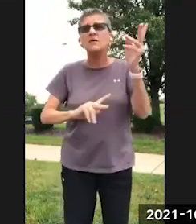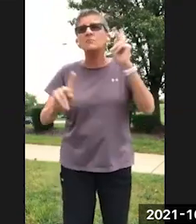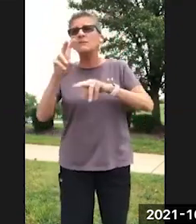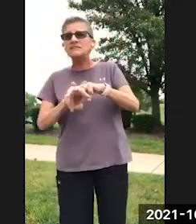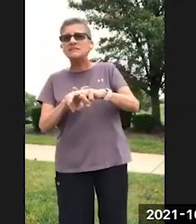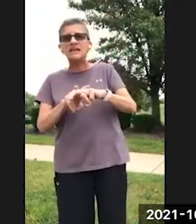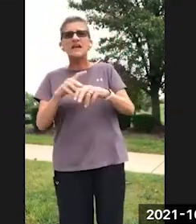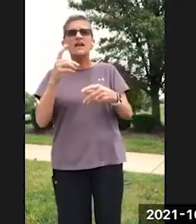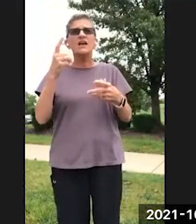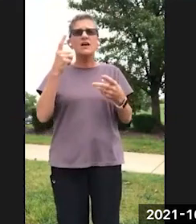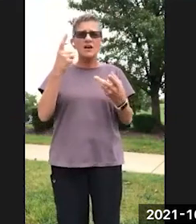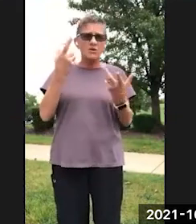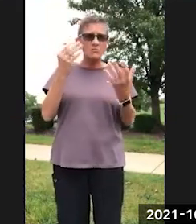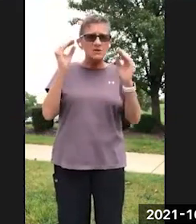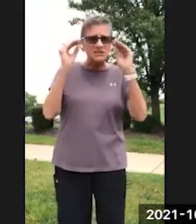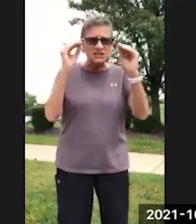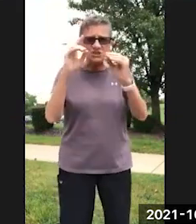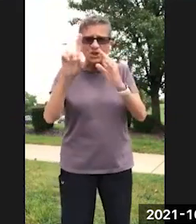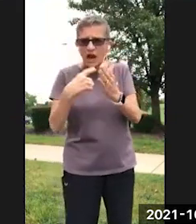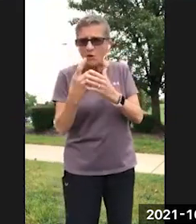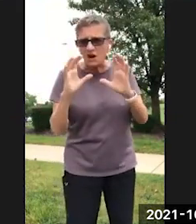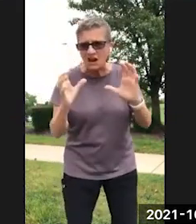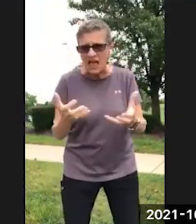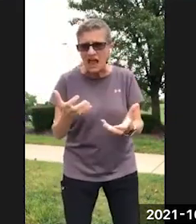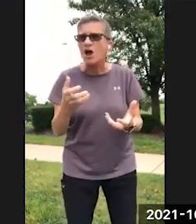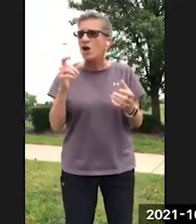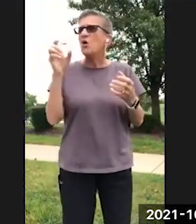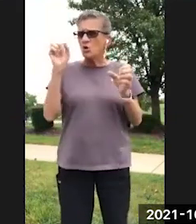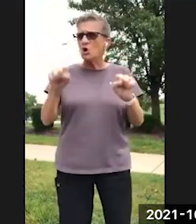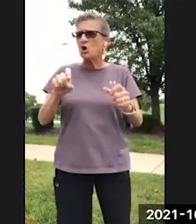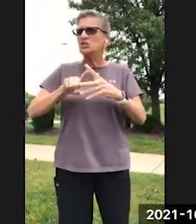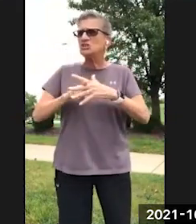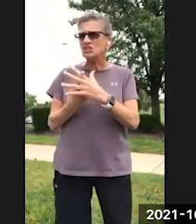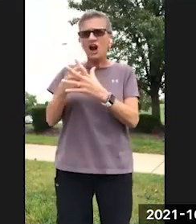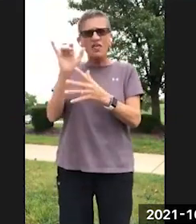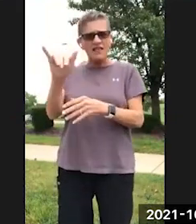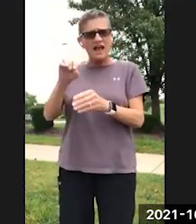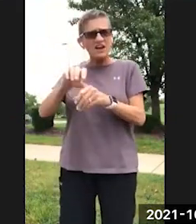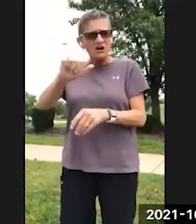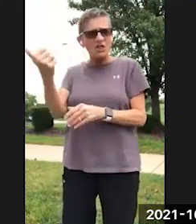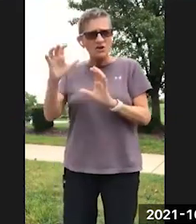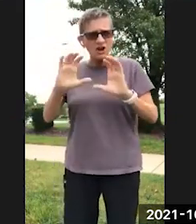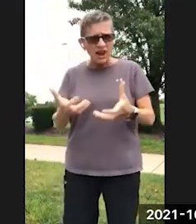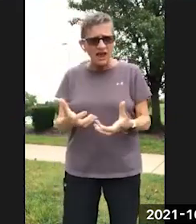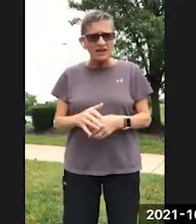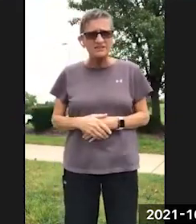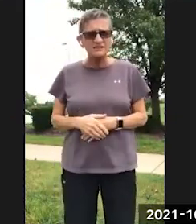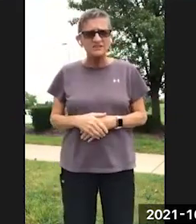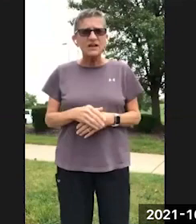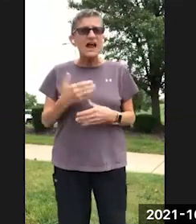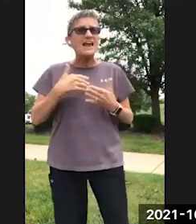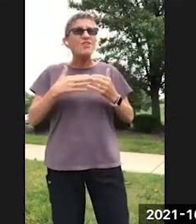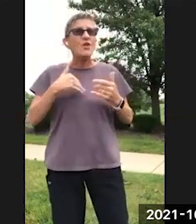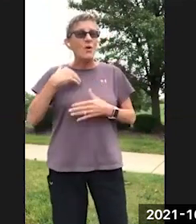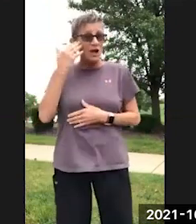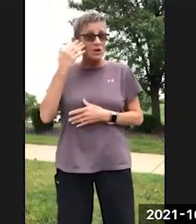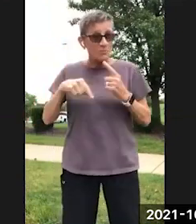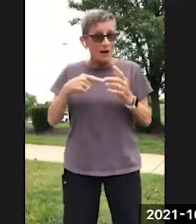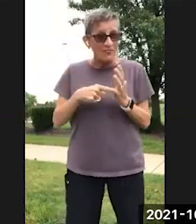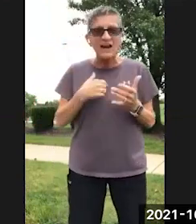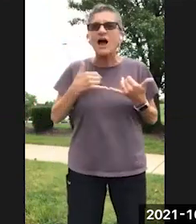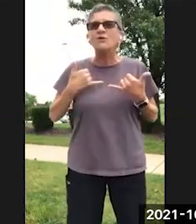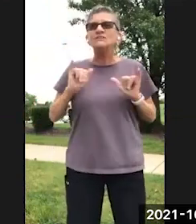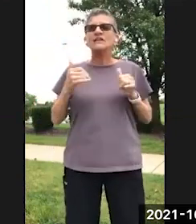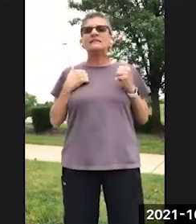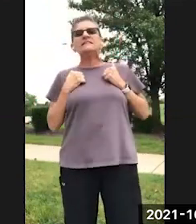our class's new norm, could be implemented in other classroom spaces. Although I knew this, I was still hesitant to ask professors if we